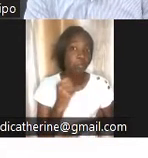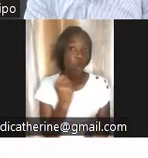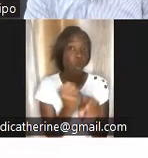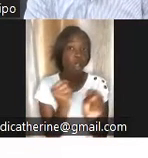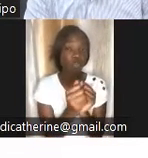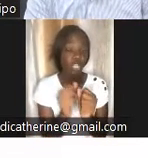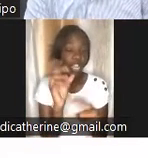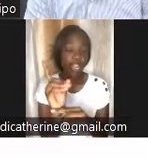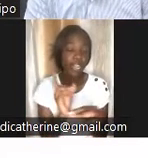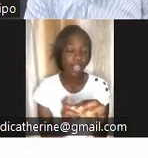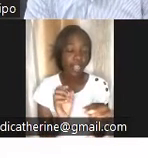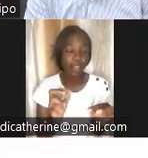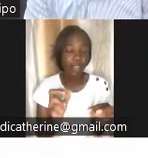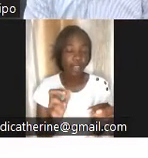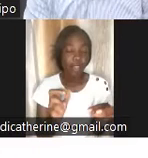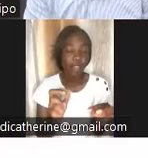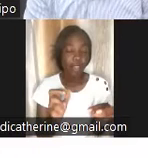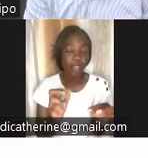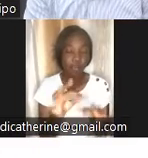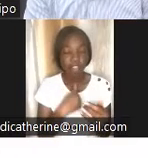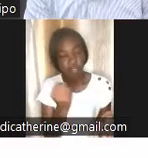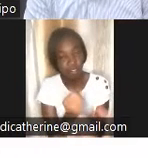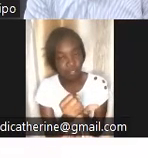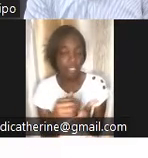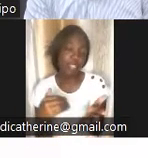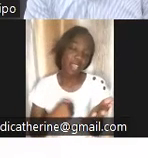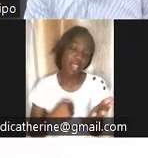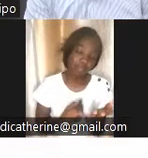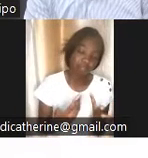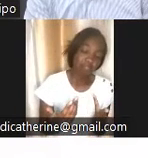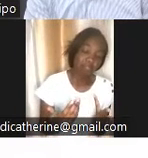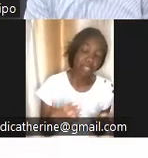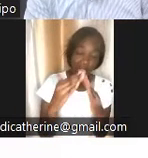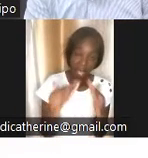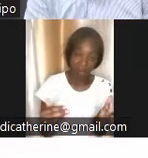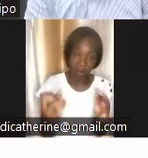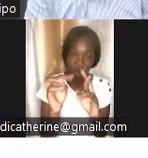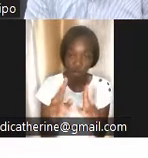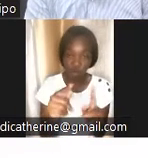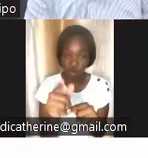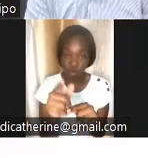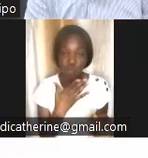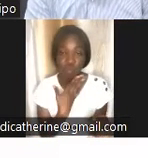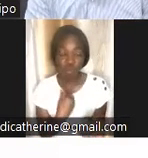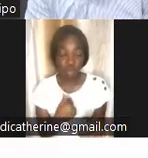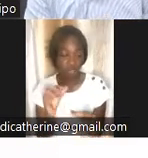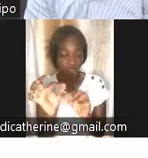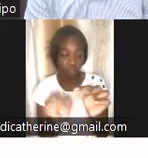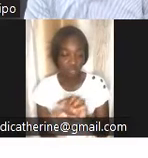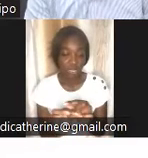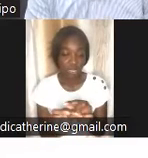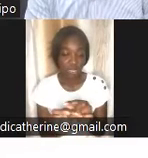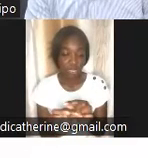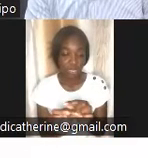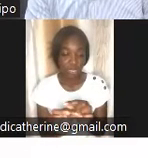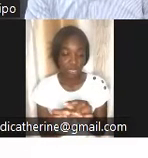an office, if you have an house, or if you're looking to partition an already existing apartment,